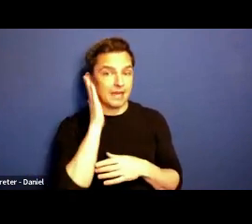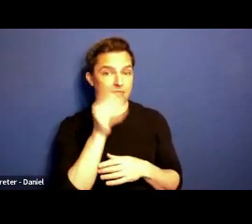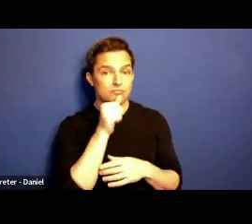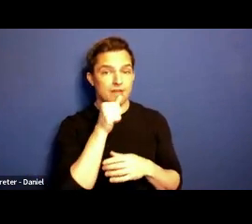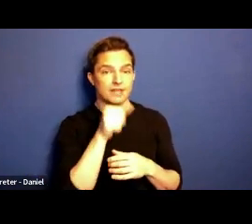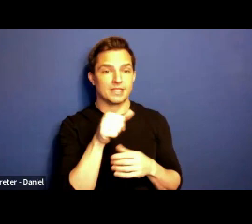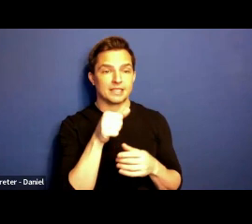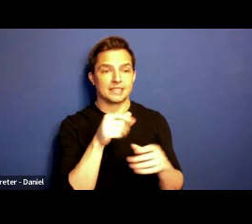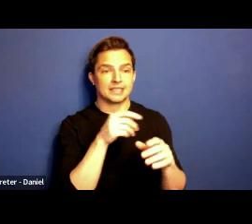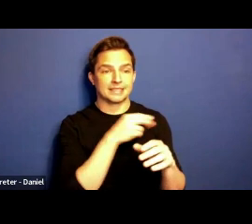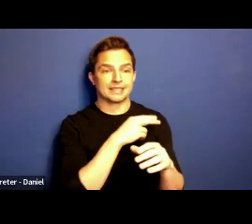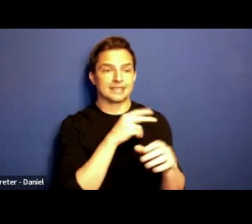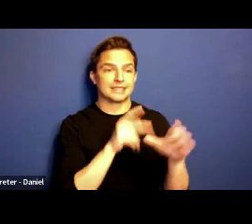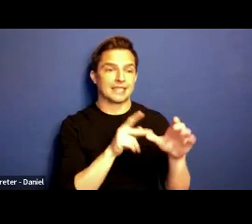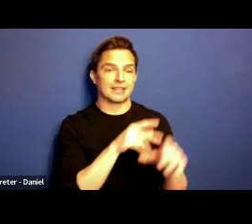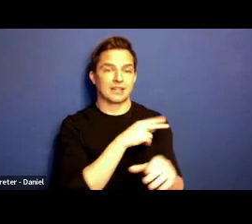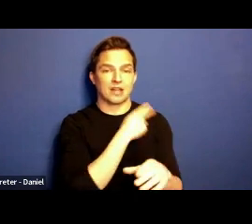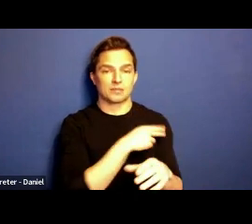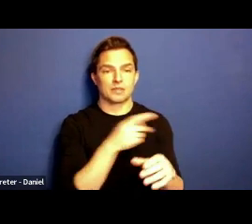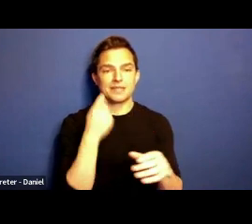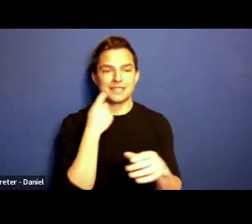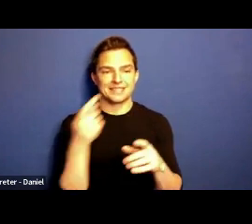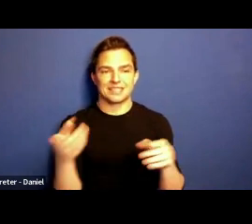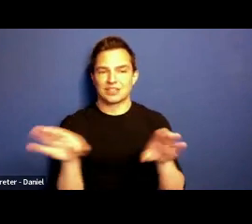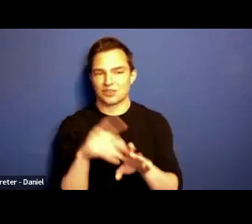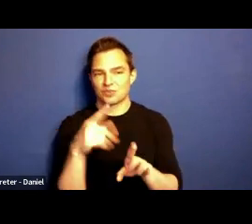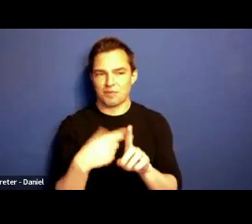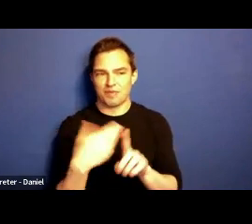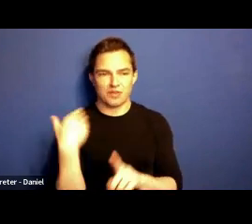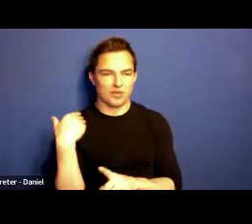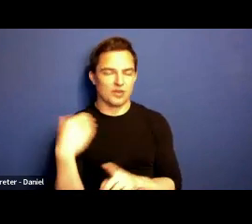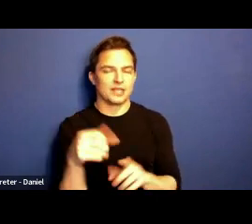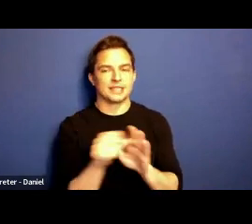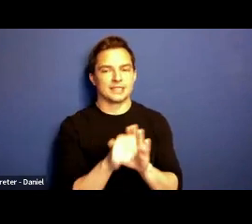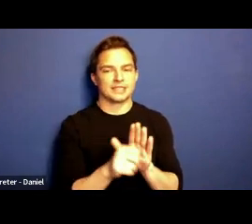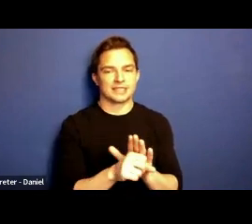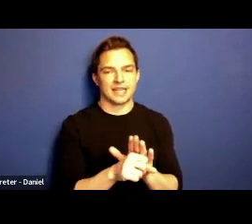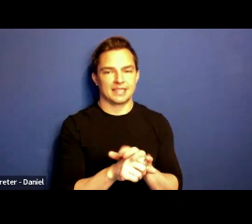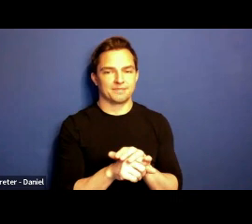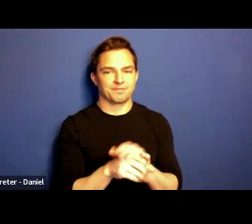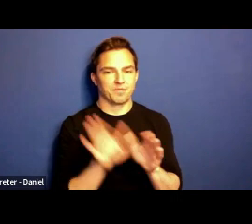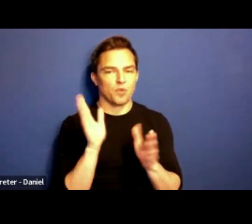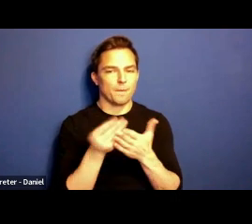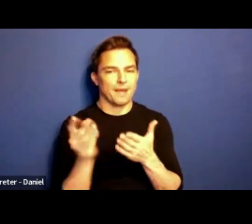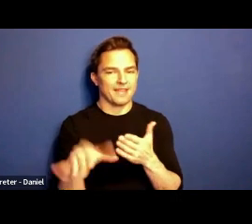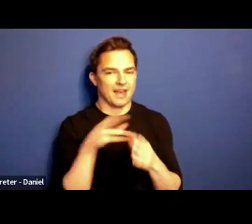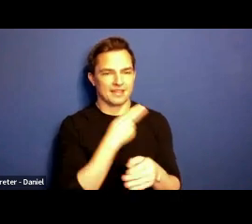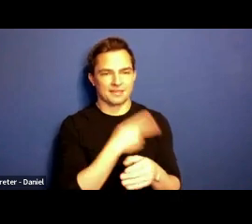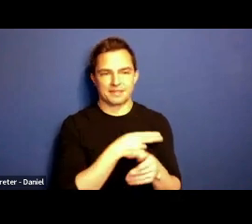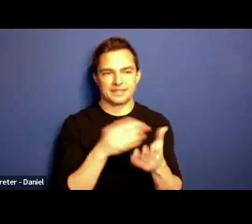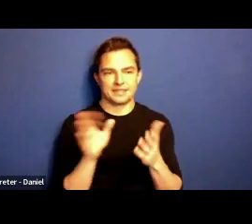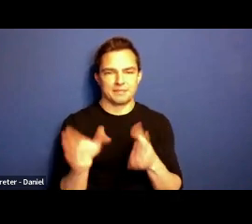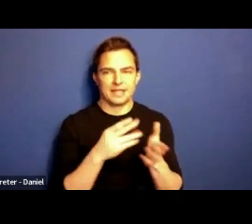psychiatric hospital that had just closed a month ago. And the state's opening or buying that hospital with plans to use